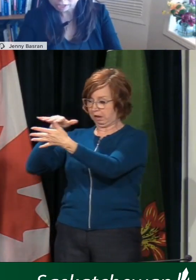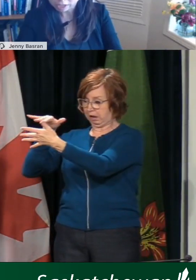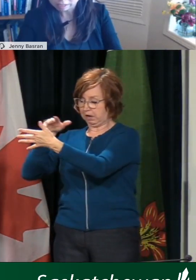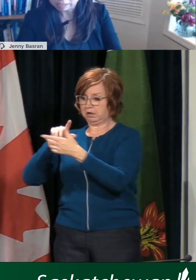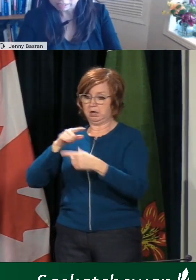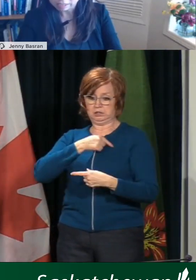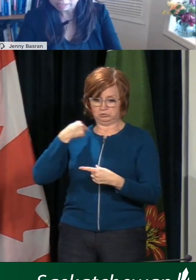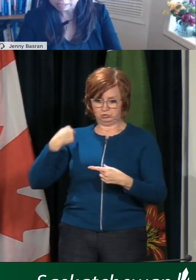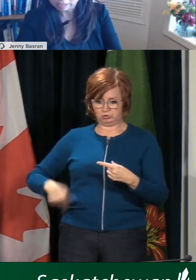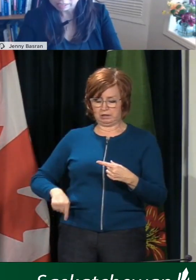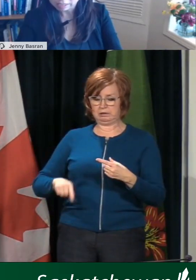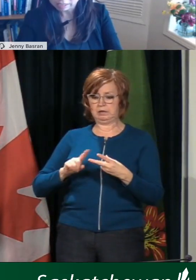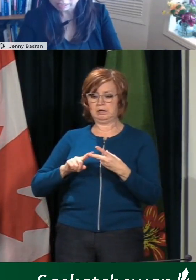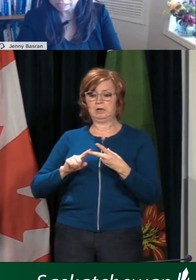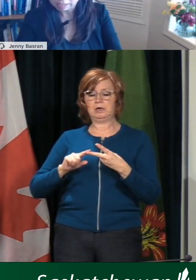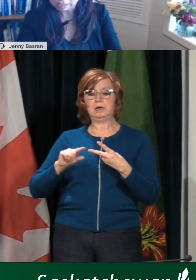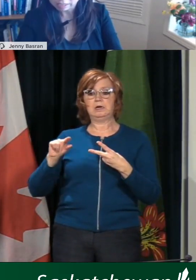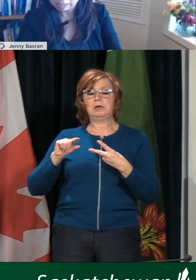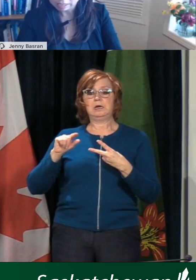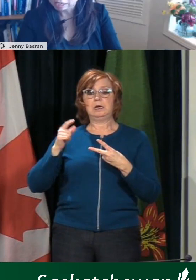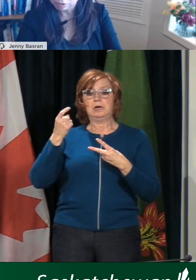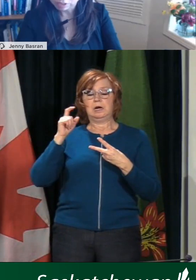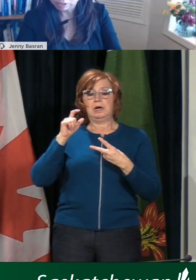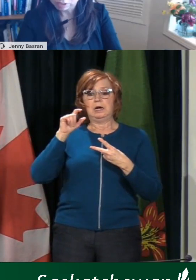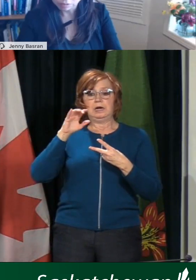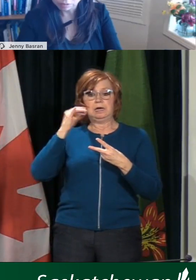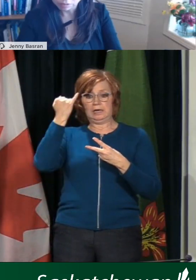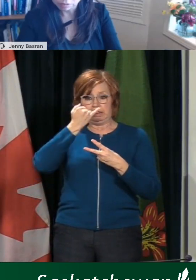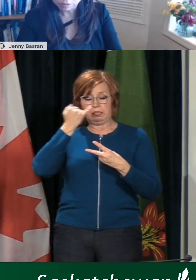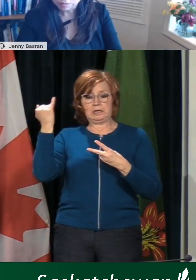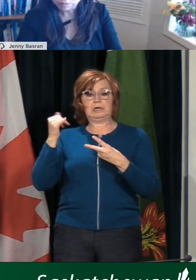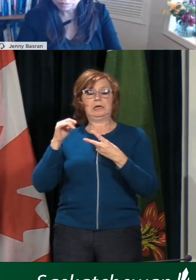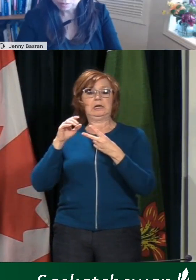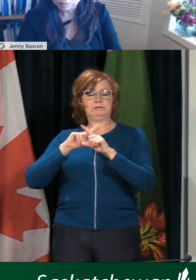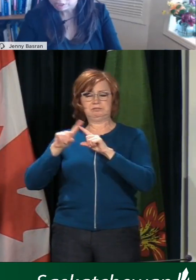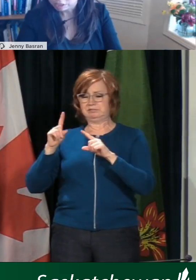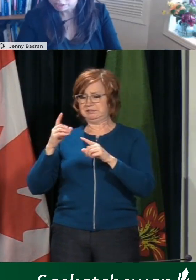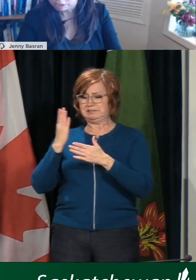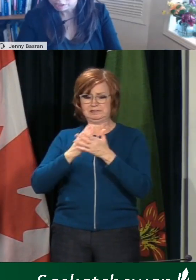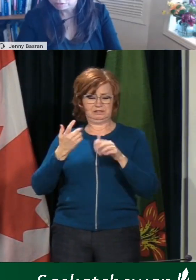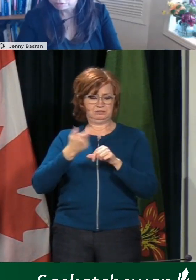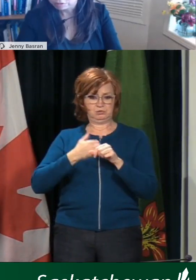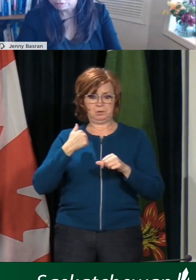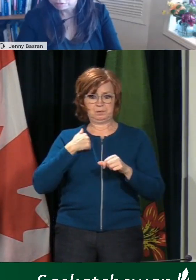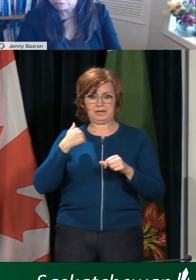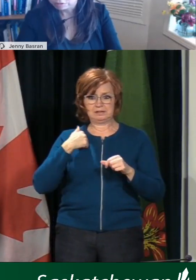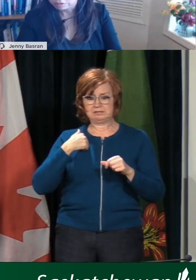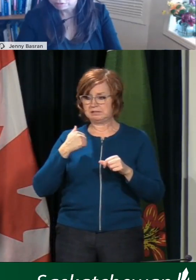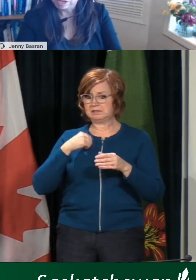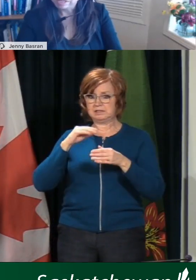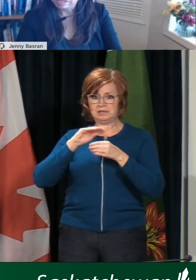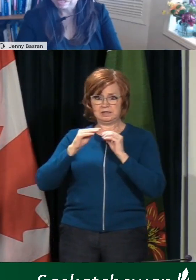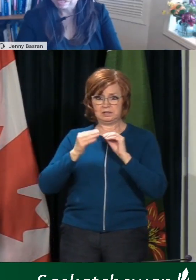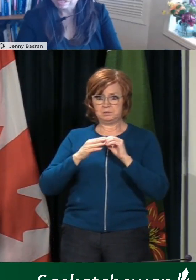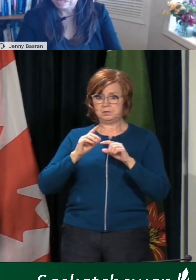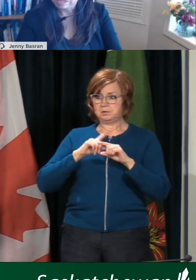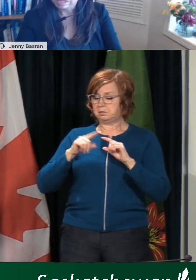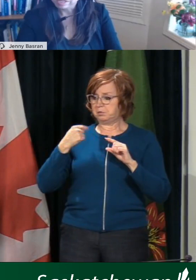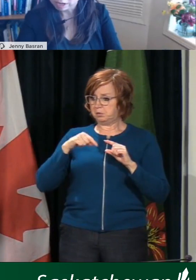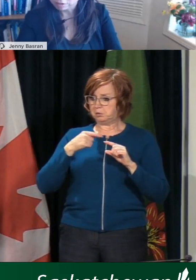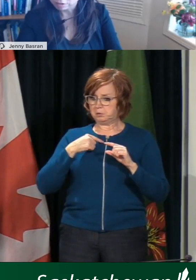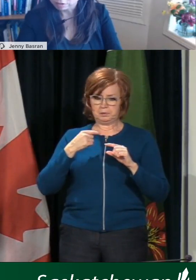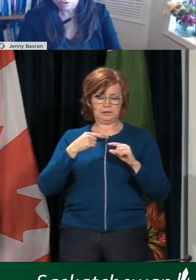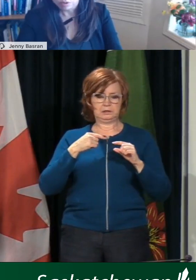China, Italy, and some really early Canadian numbers. And so those were the ones that we used to run some what if scenarios